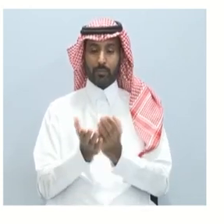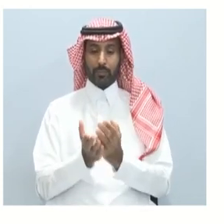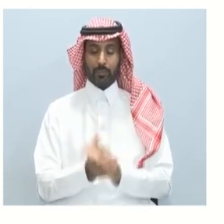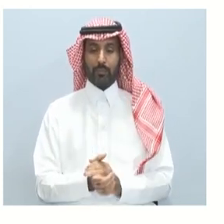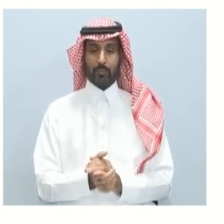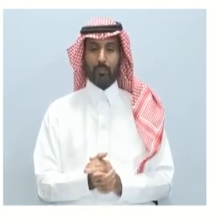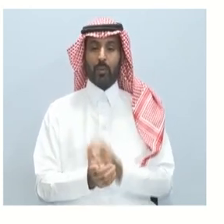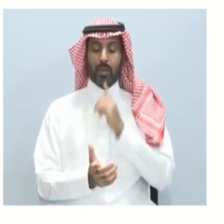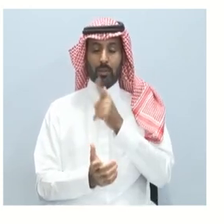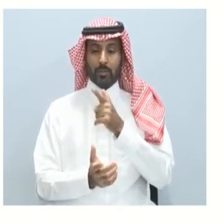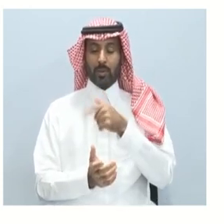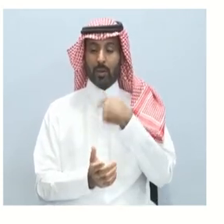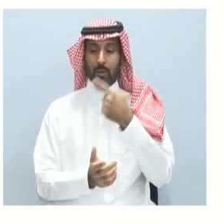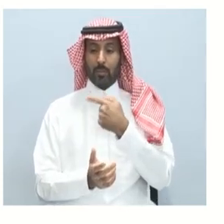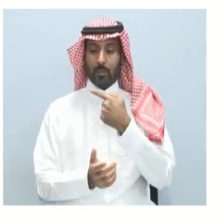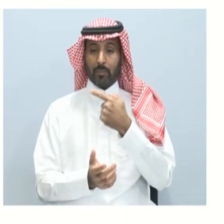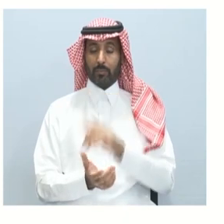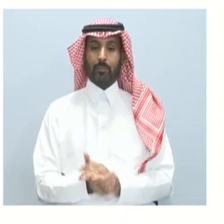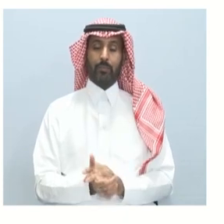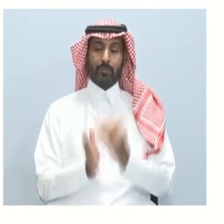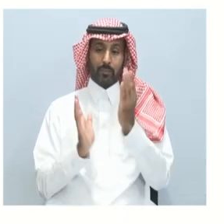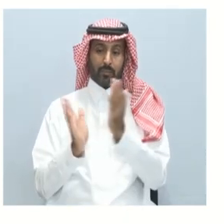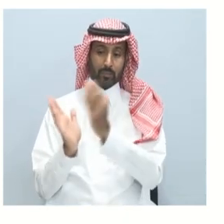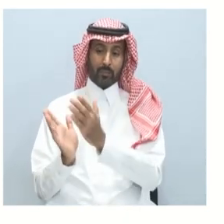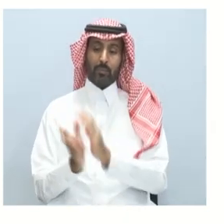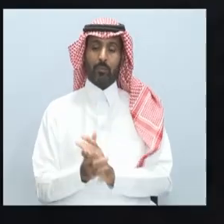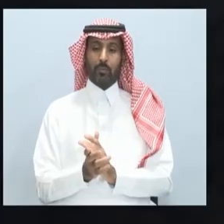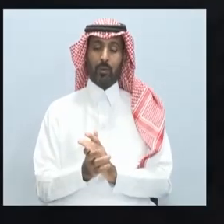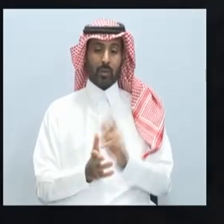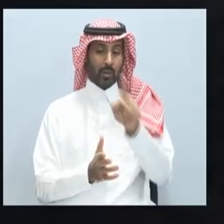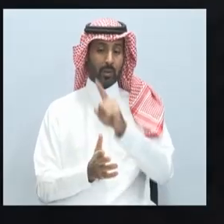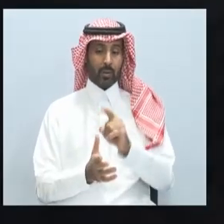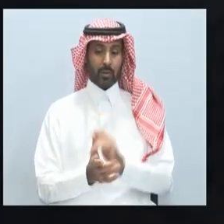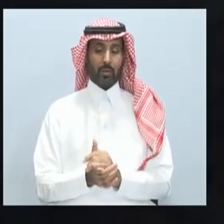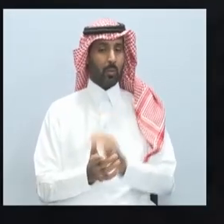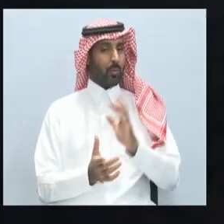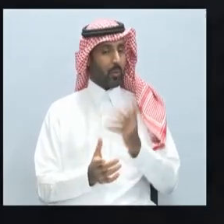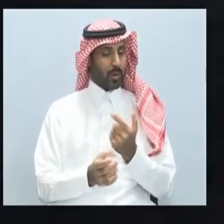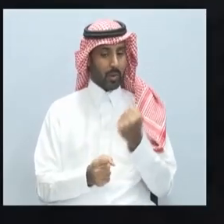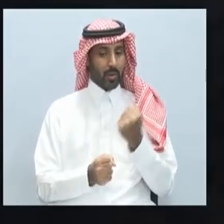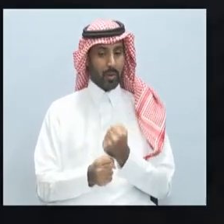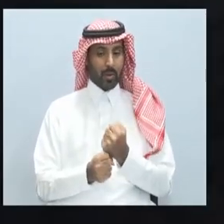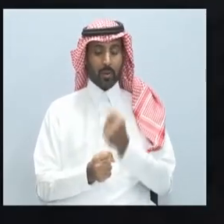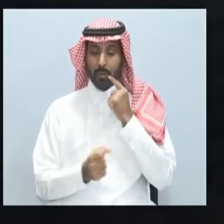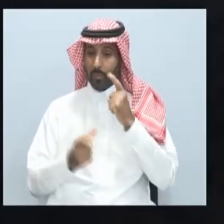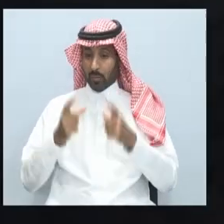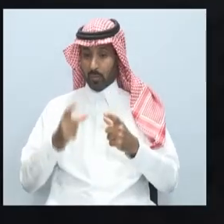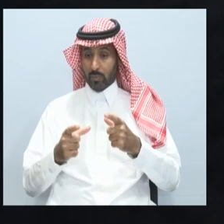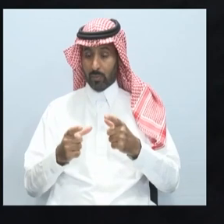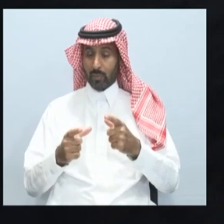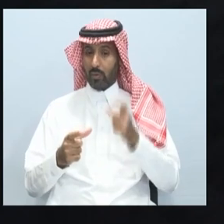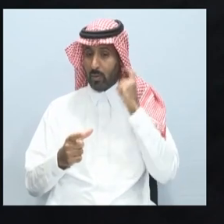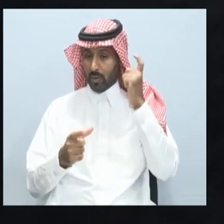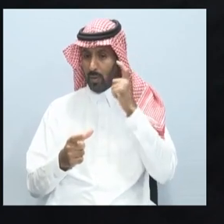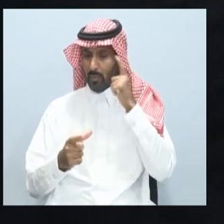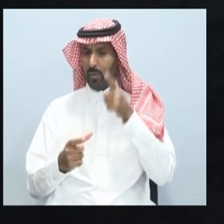the speaking part. Now there is the question, work in pairs or groups. Think